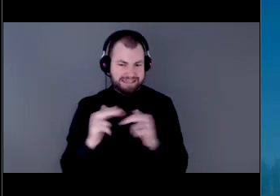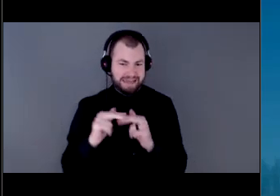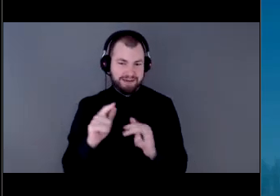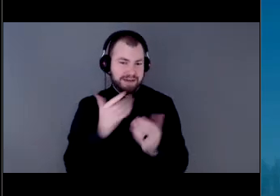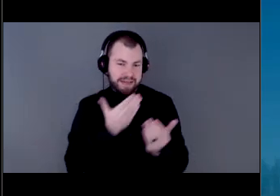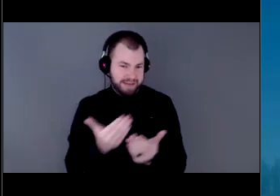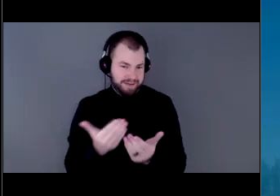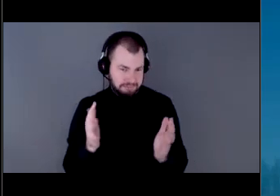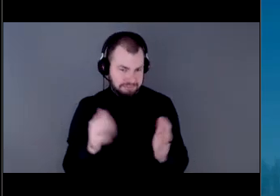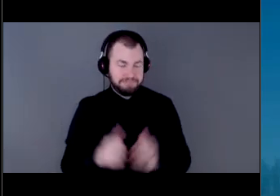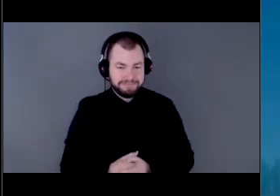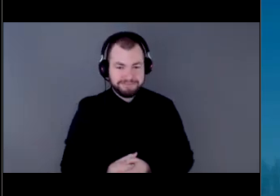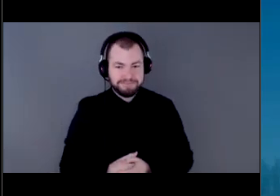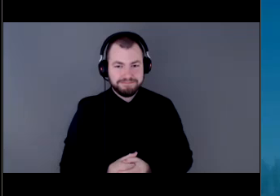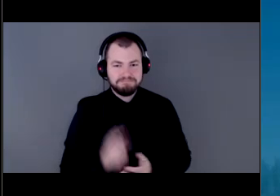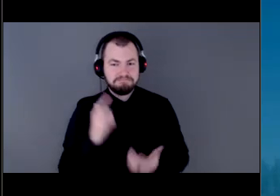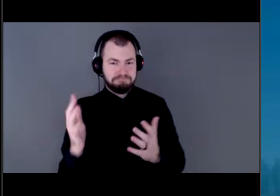questions.